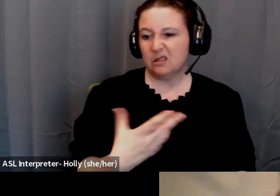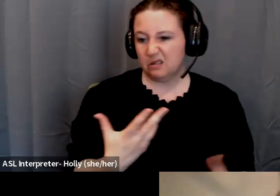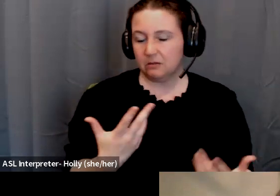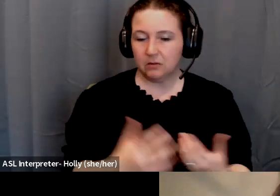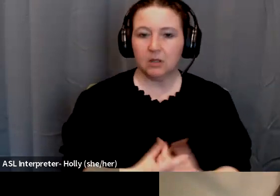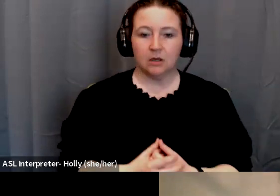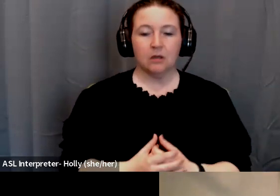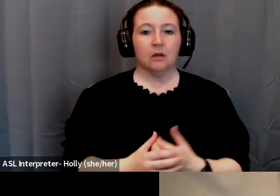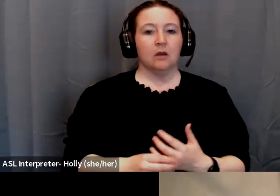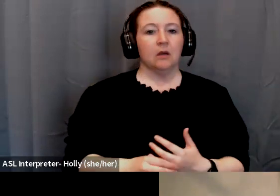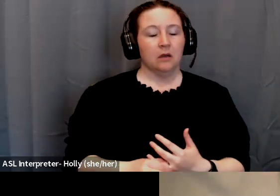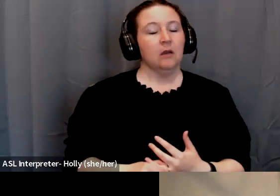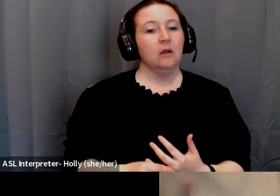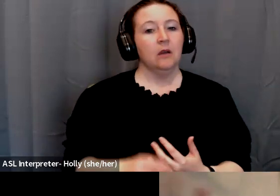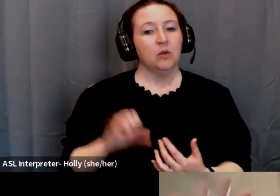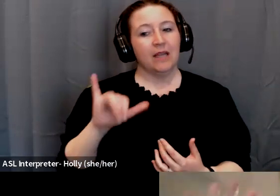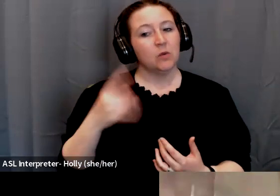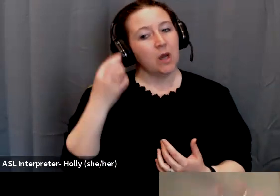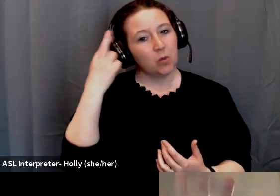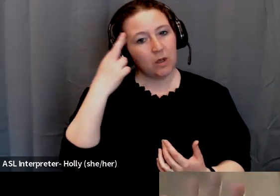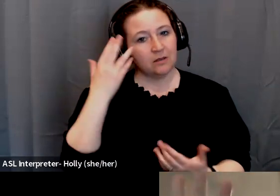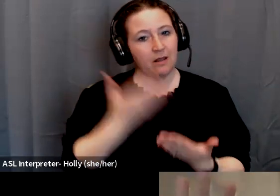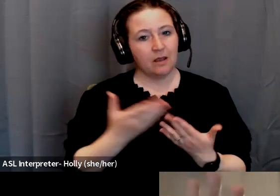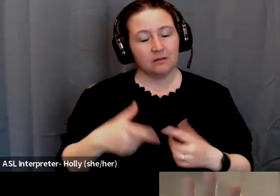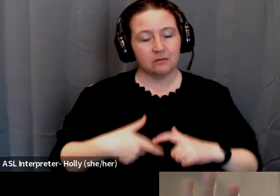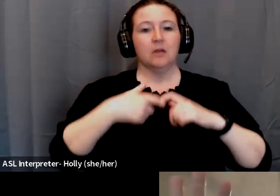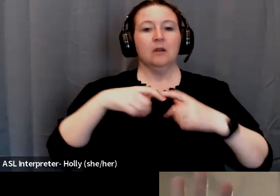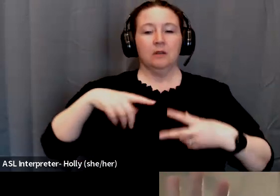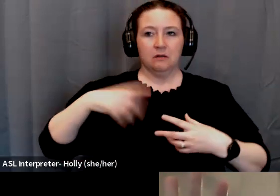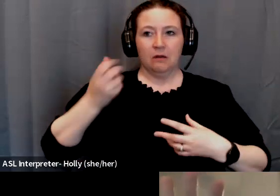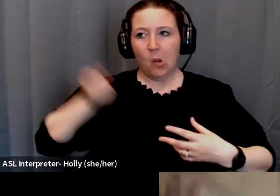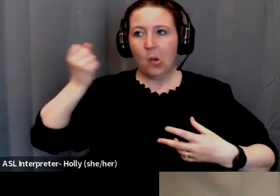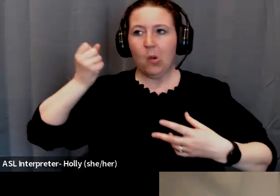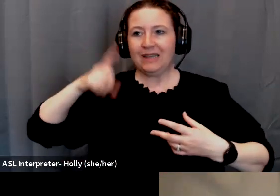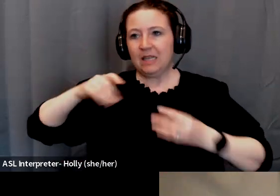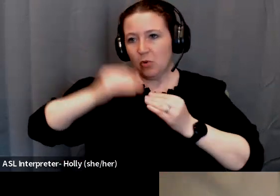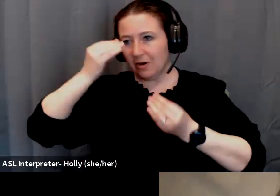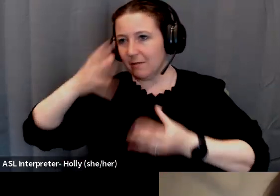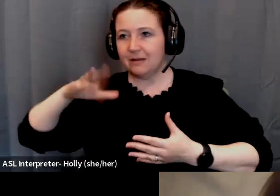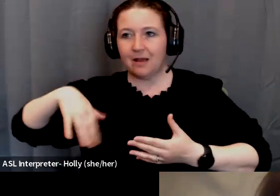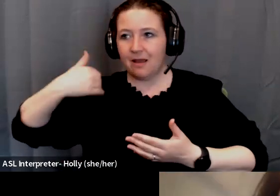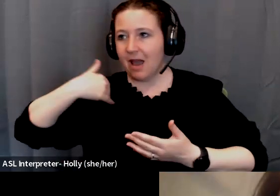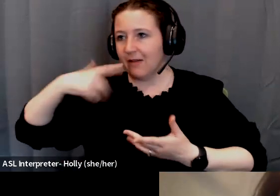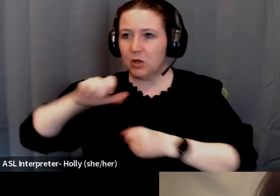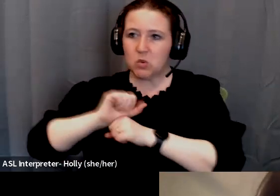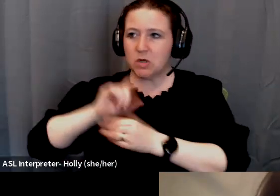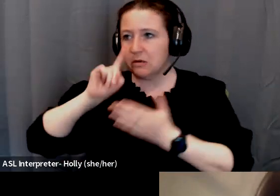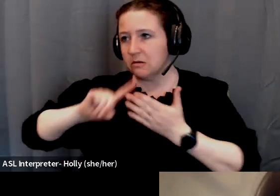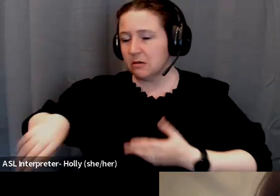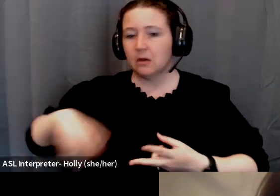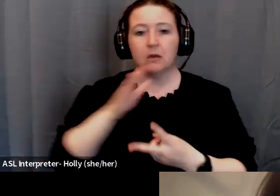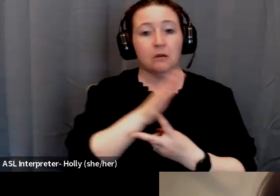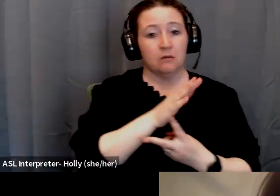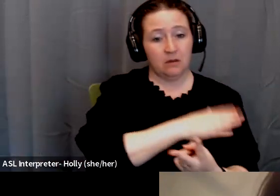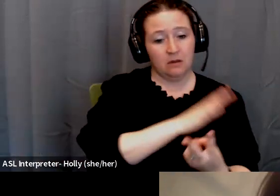happen. So that's one reason that things stop, is because we need more information and we don't have it. Another reason that sometimes